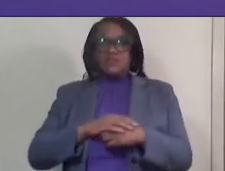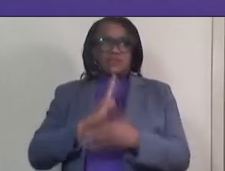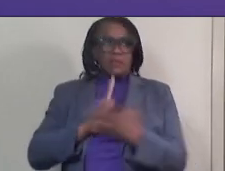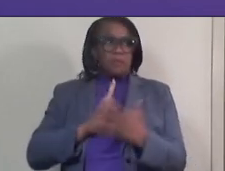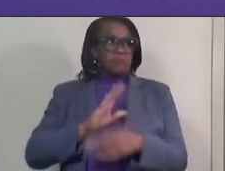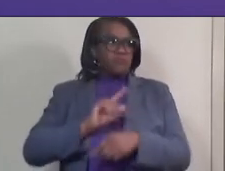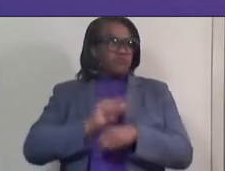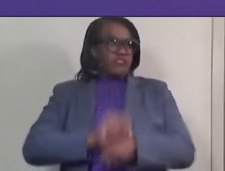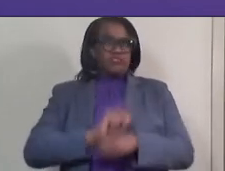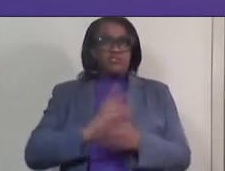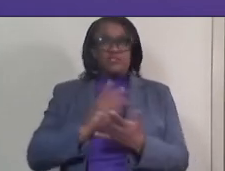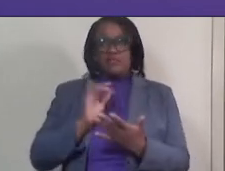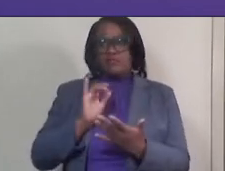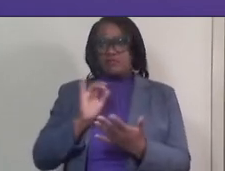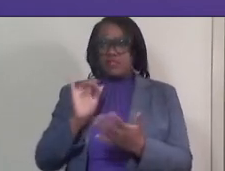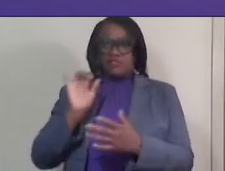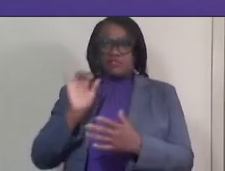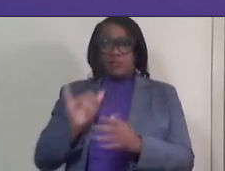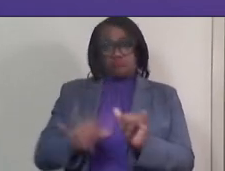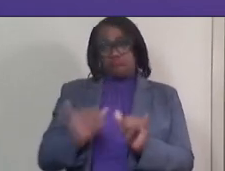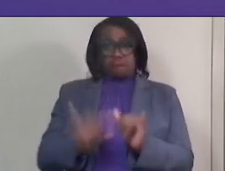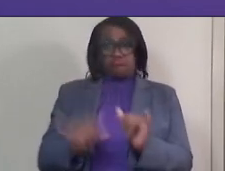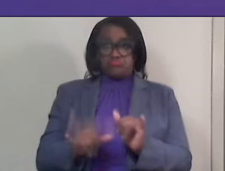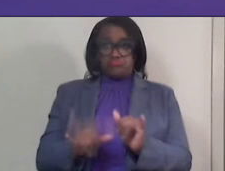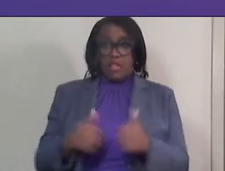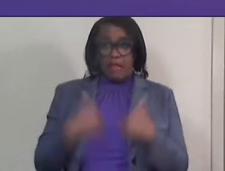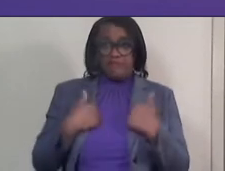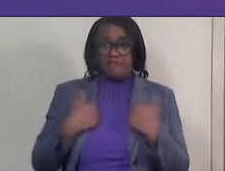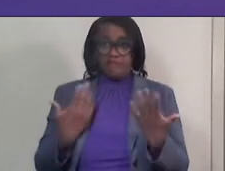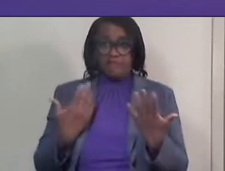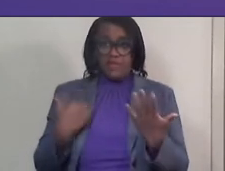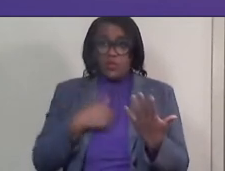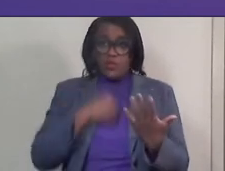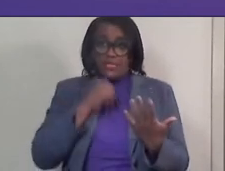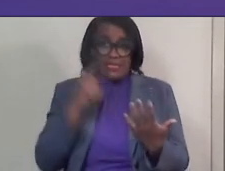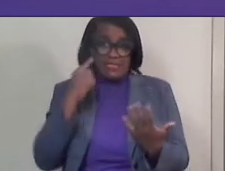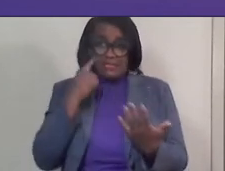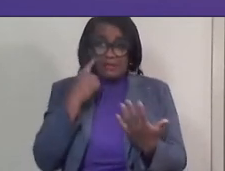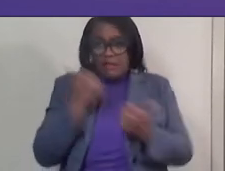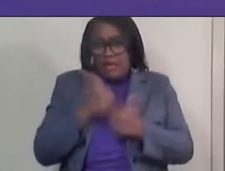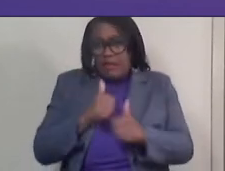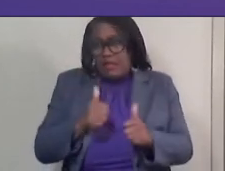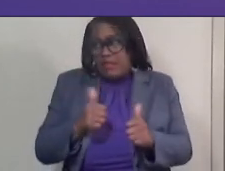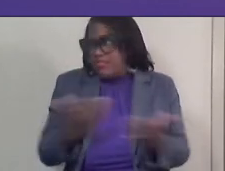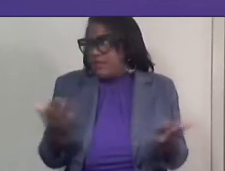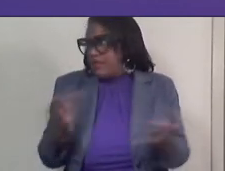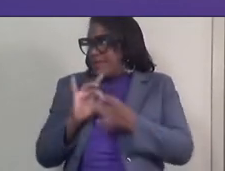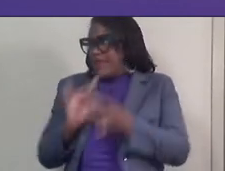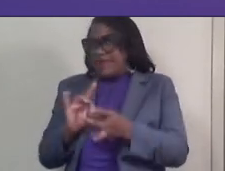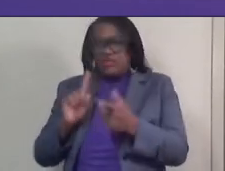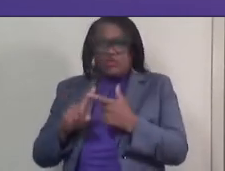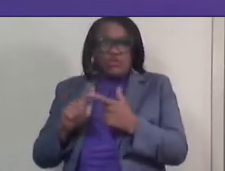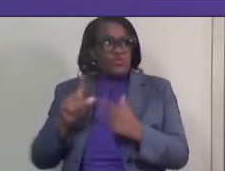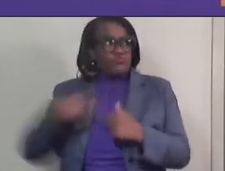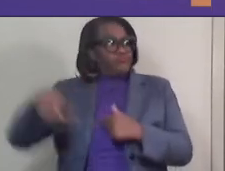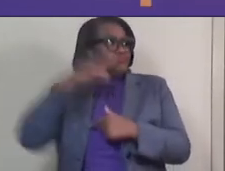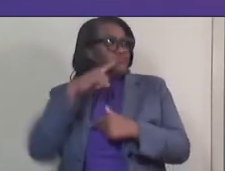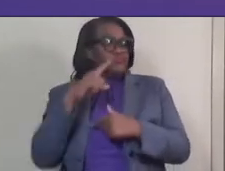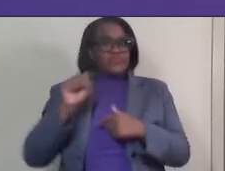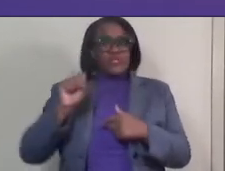way of life. We didn't think anything of it, you know, out inside of the bigger town that we lived in of